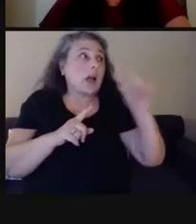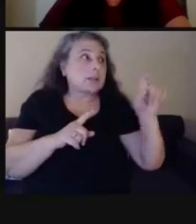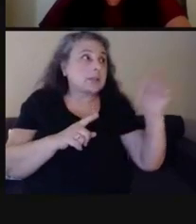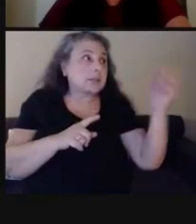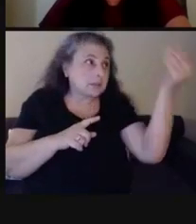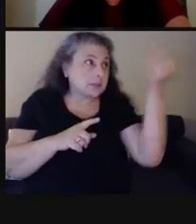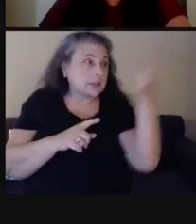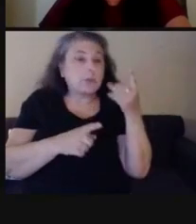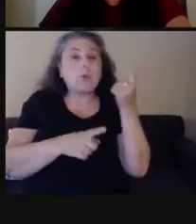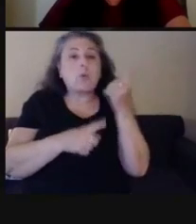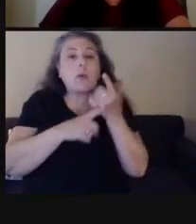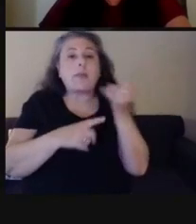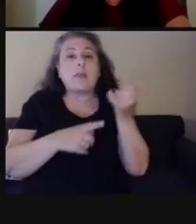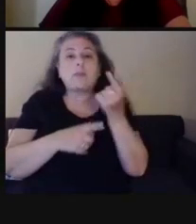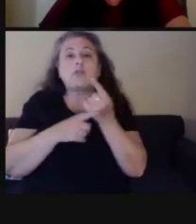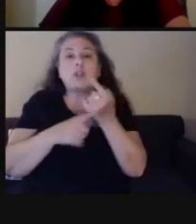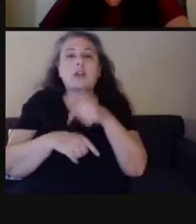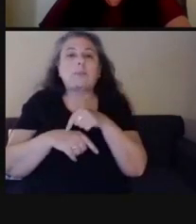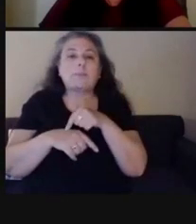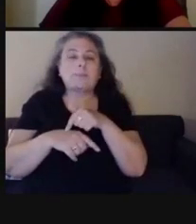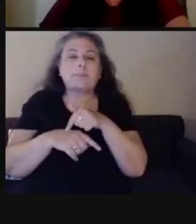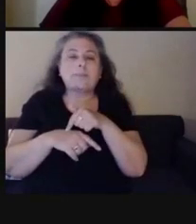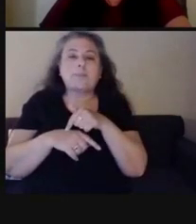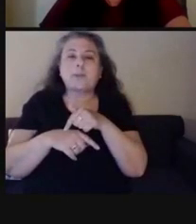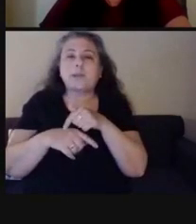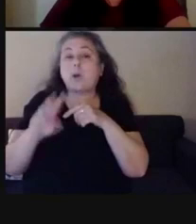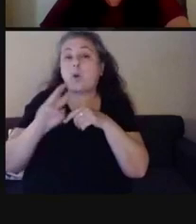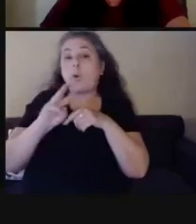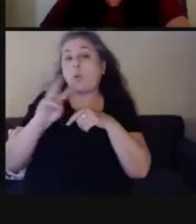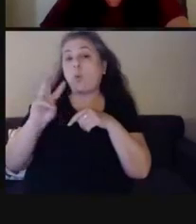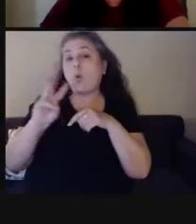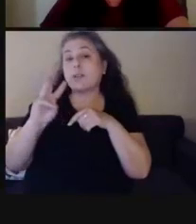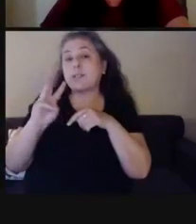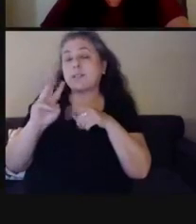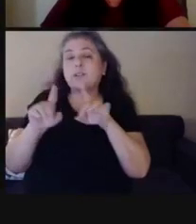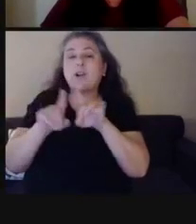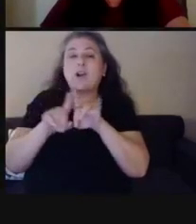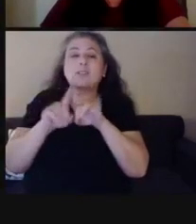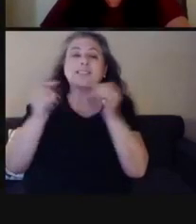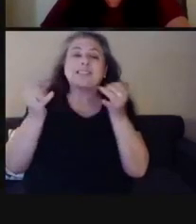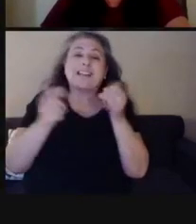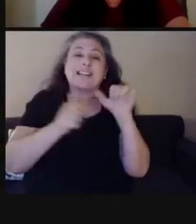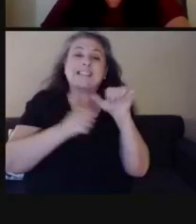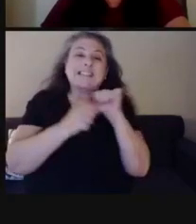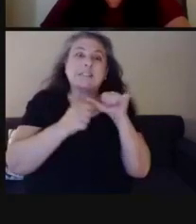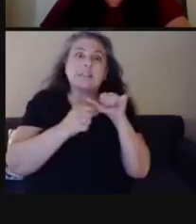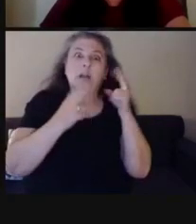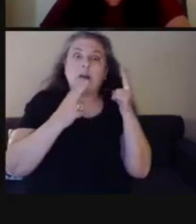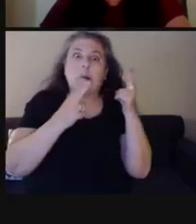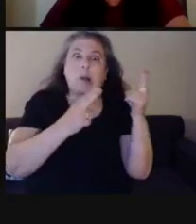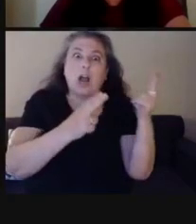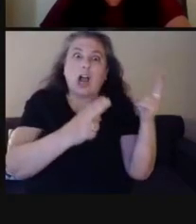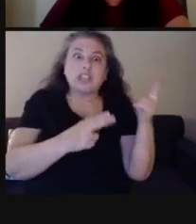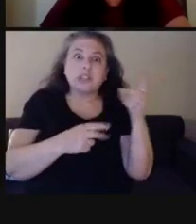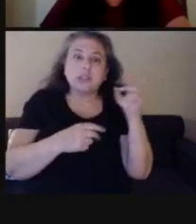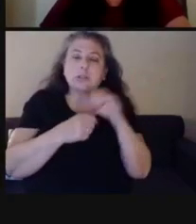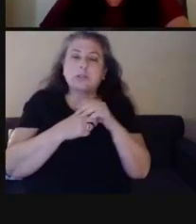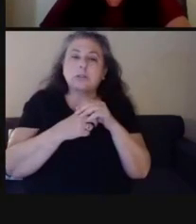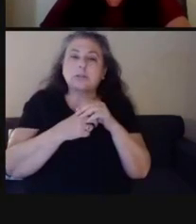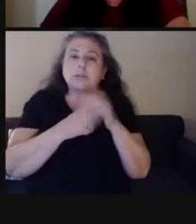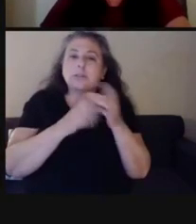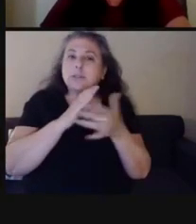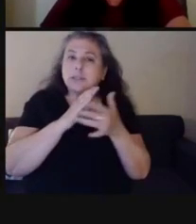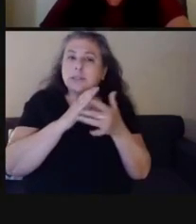time. In Western and even in today's society, we're so rushed with technology